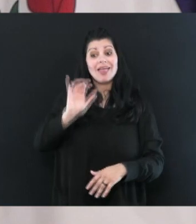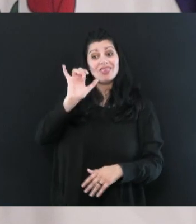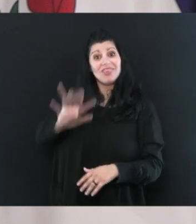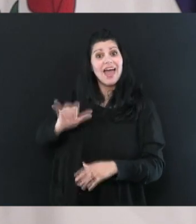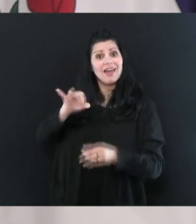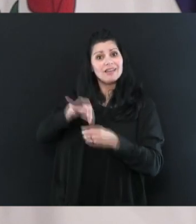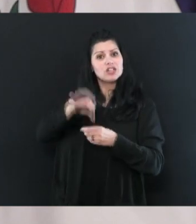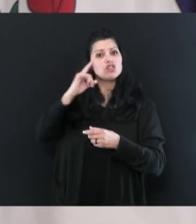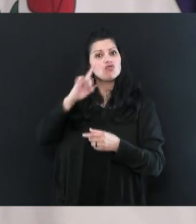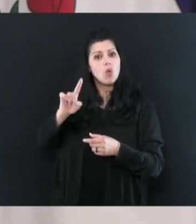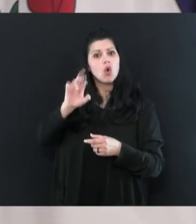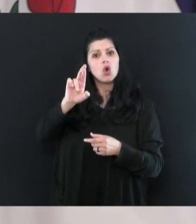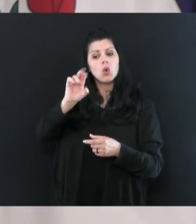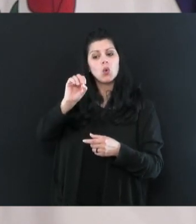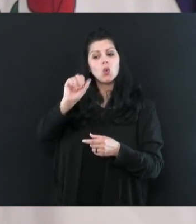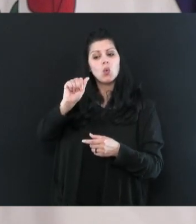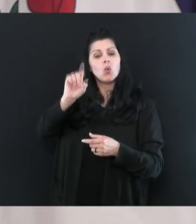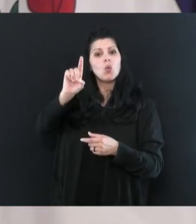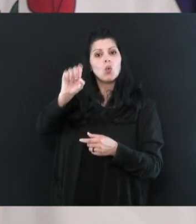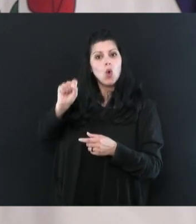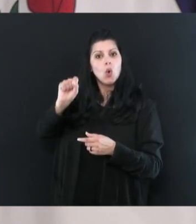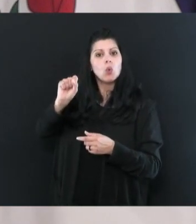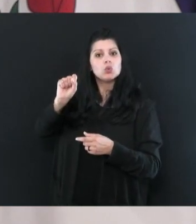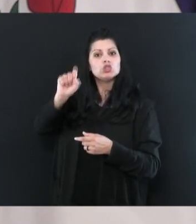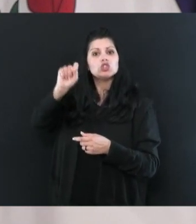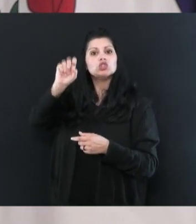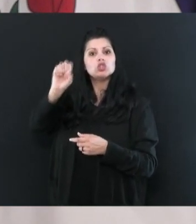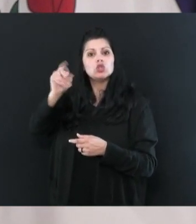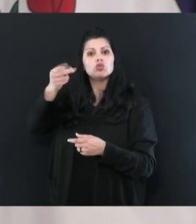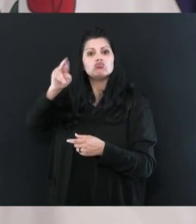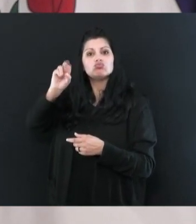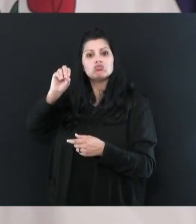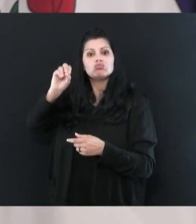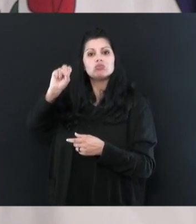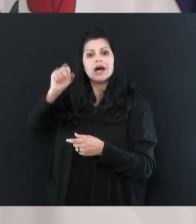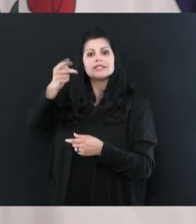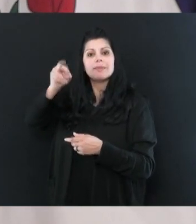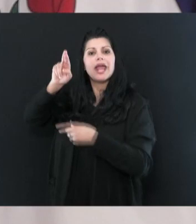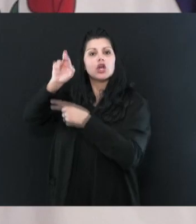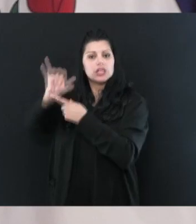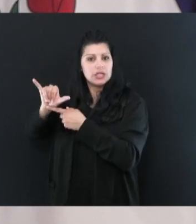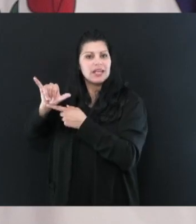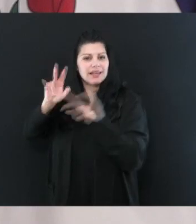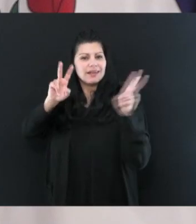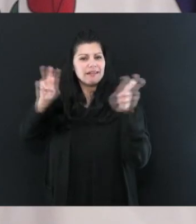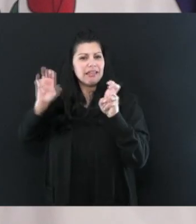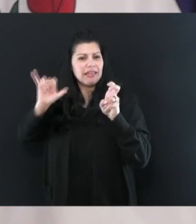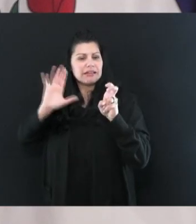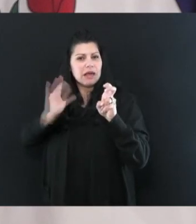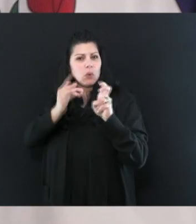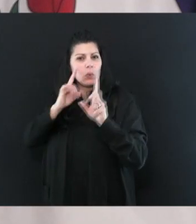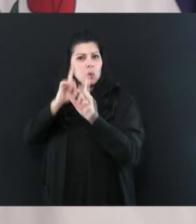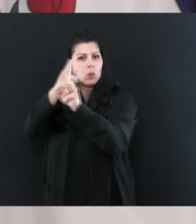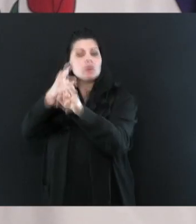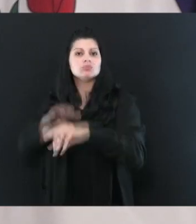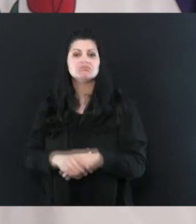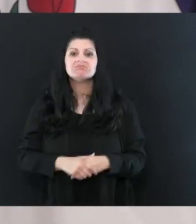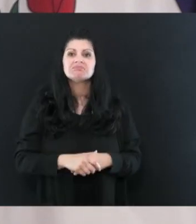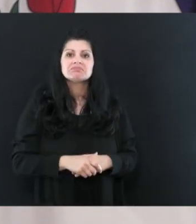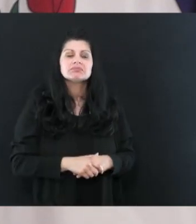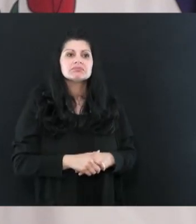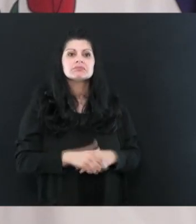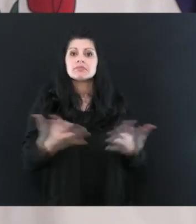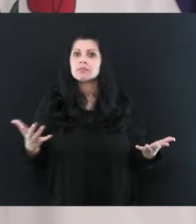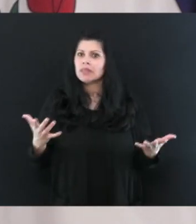Amendment. It basically was the road bond referendum. Now, I very, very,